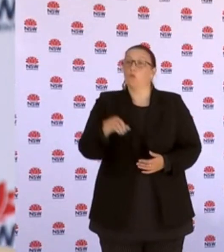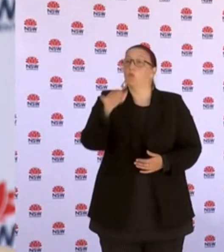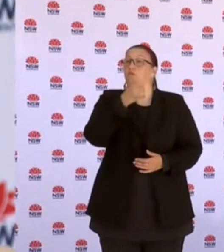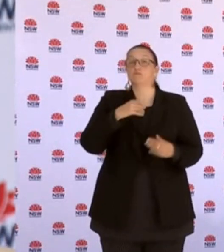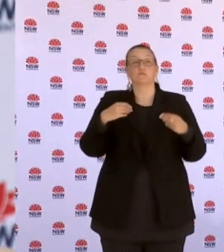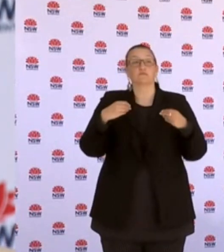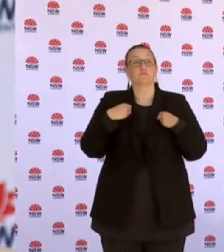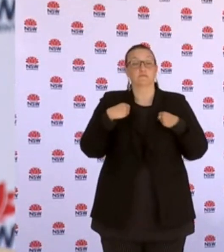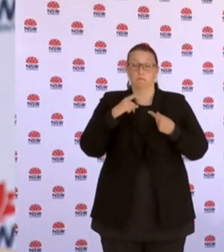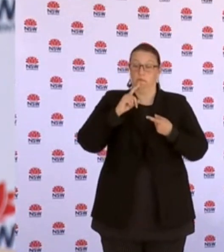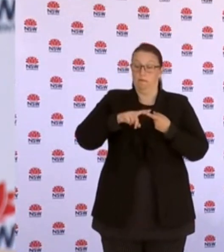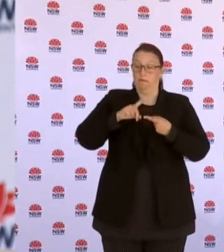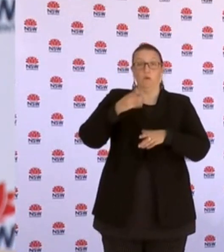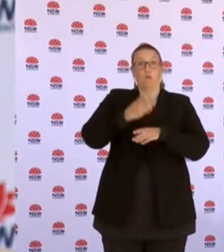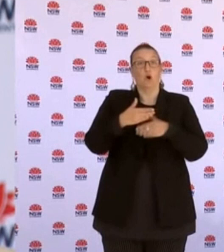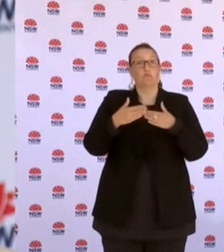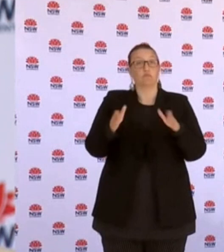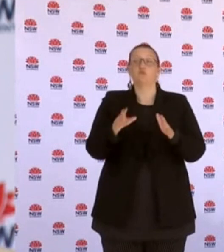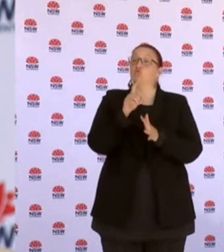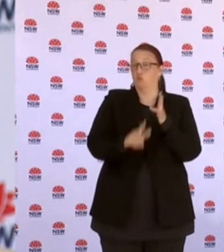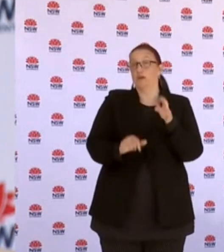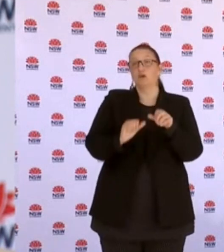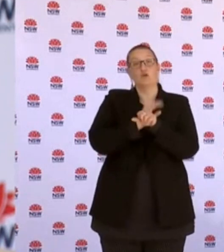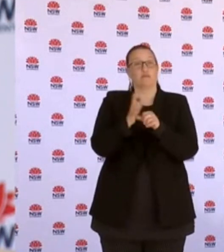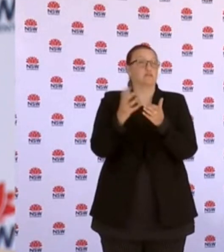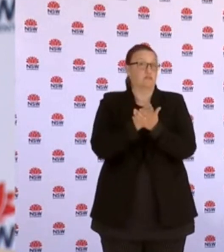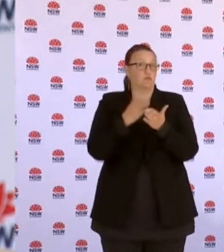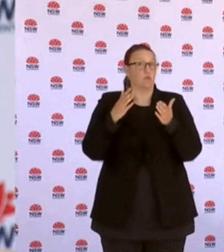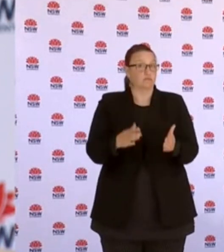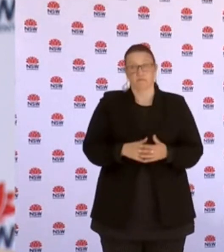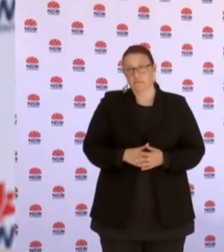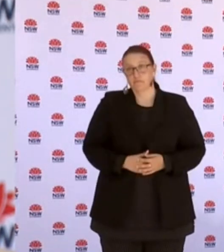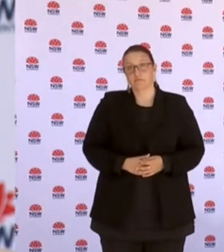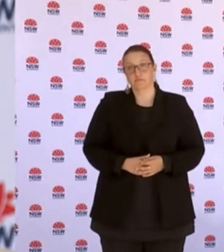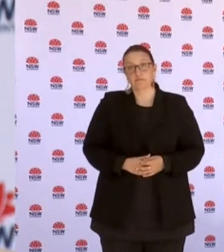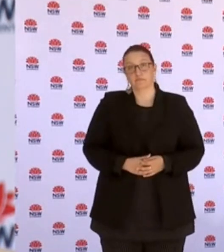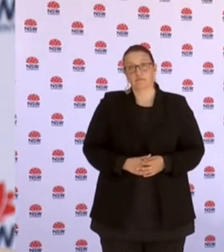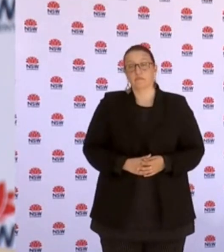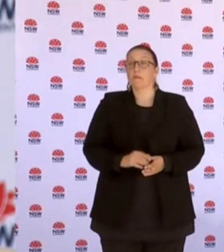are doing so in a COVID-safe way. But what is really important is to make